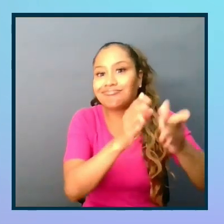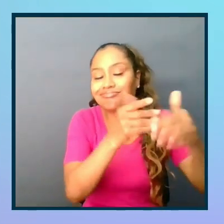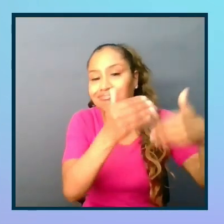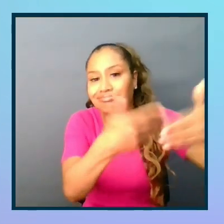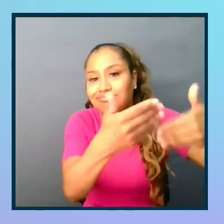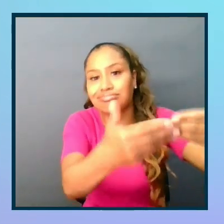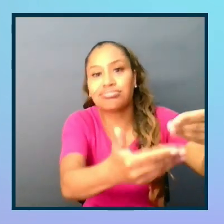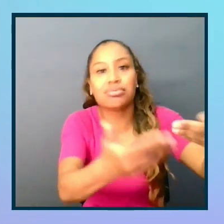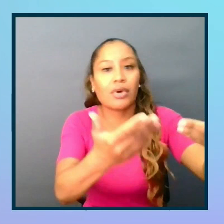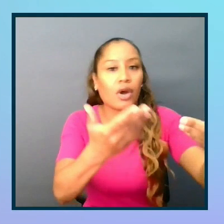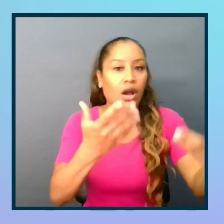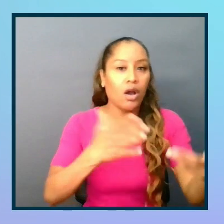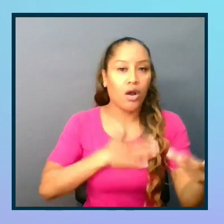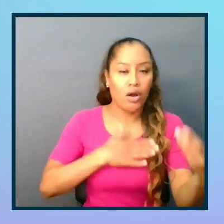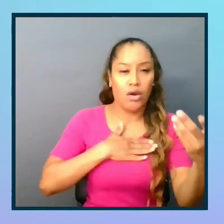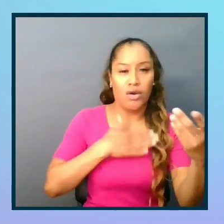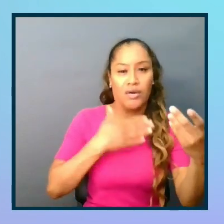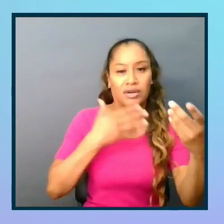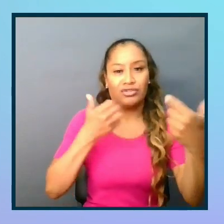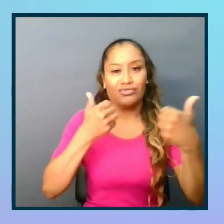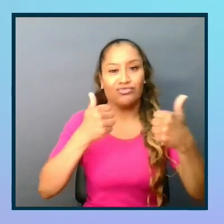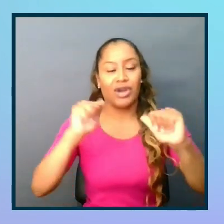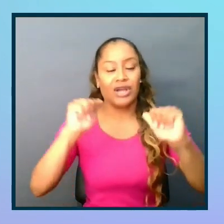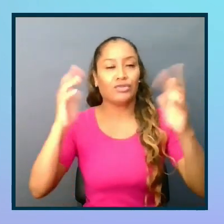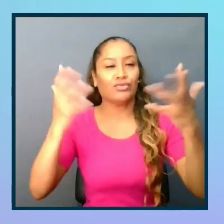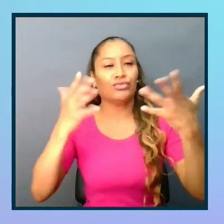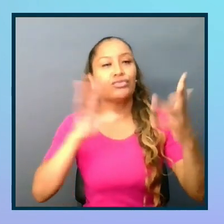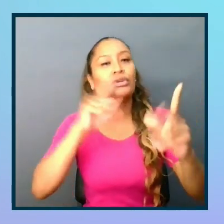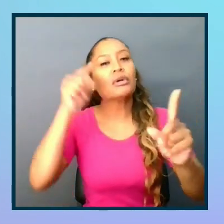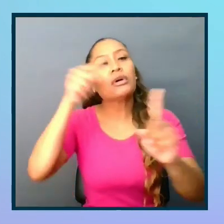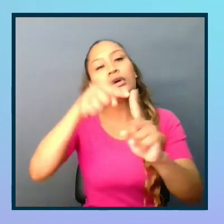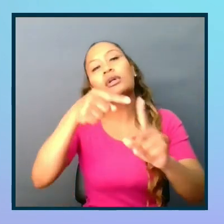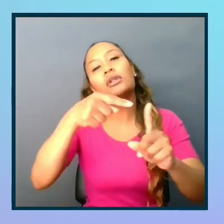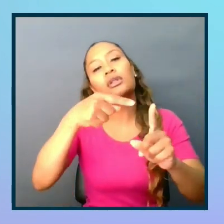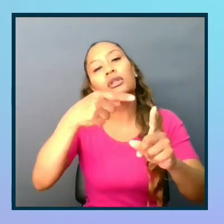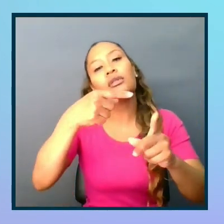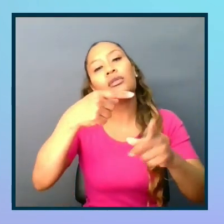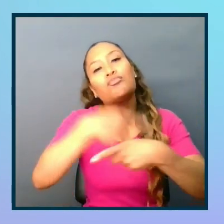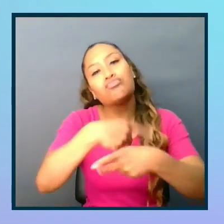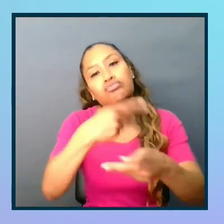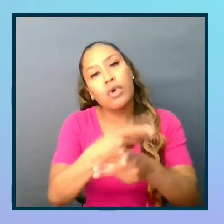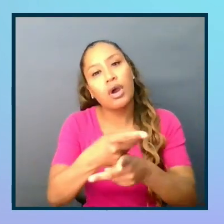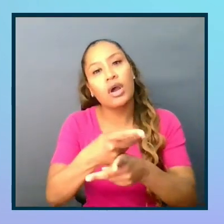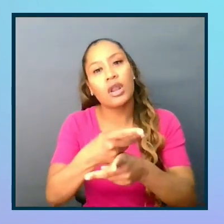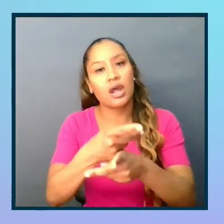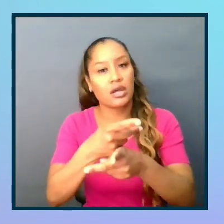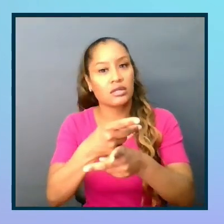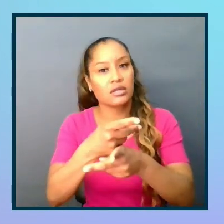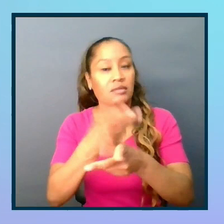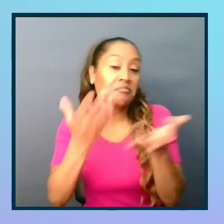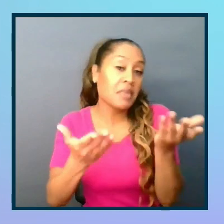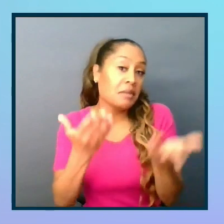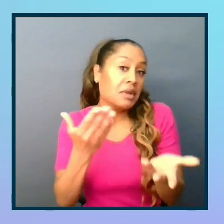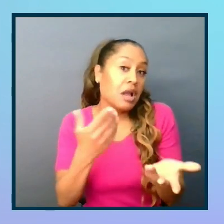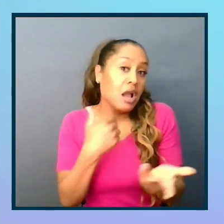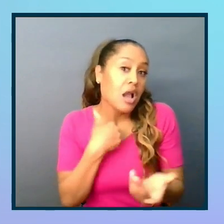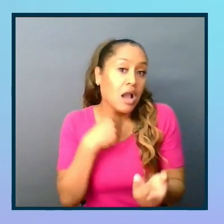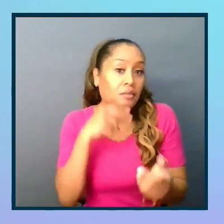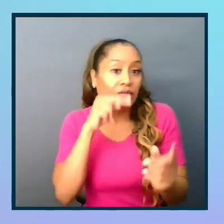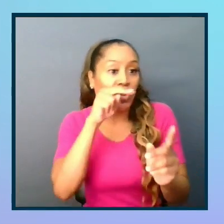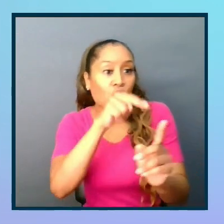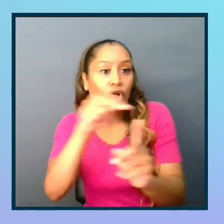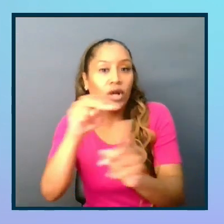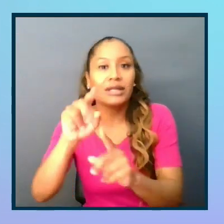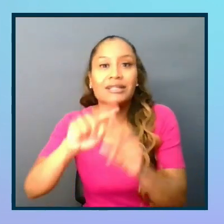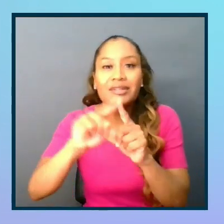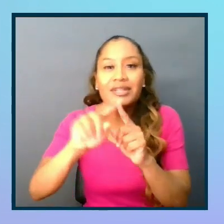where we're trying to ultimately get the product. And I may be following features through